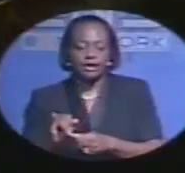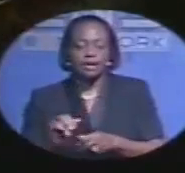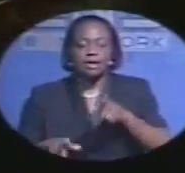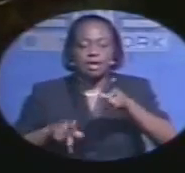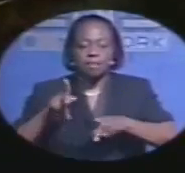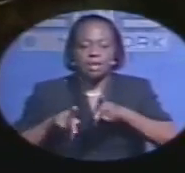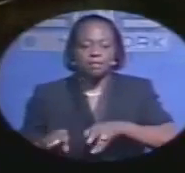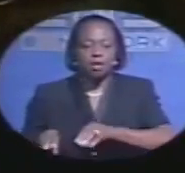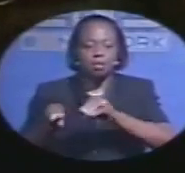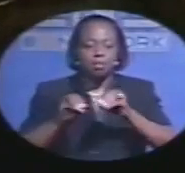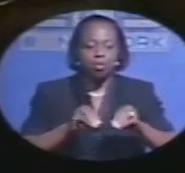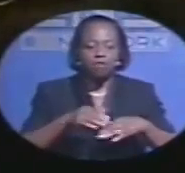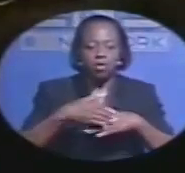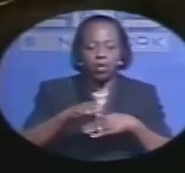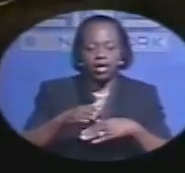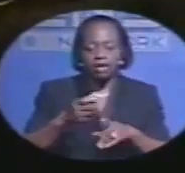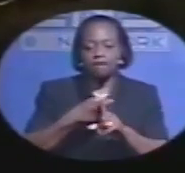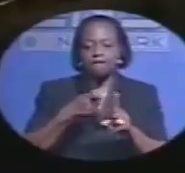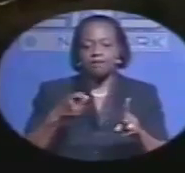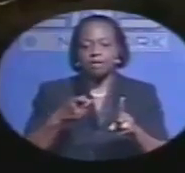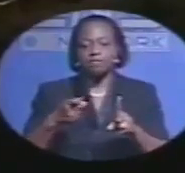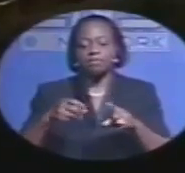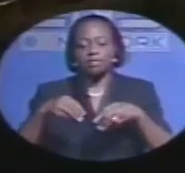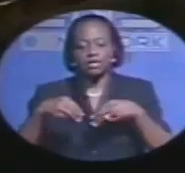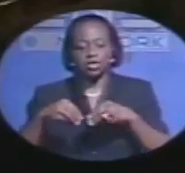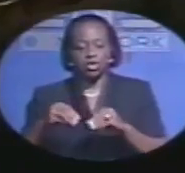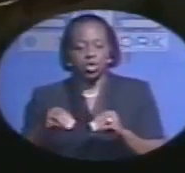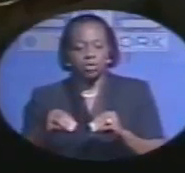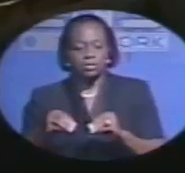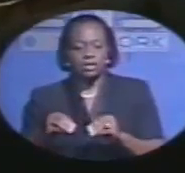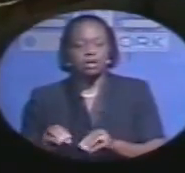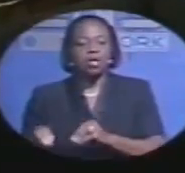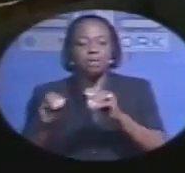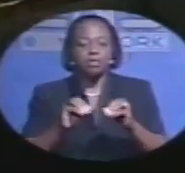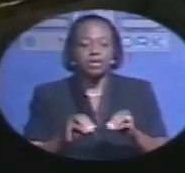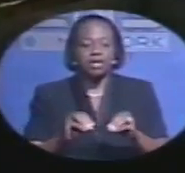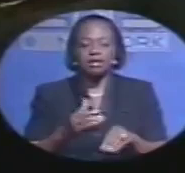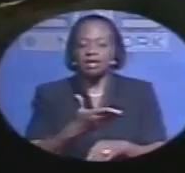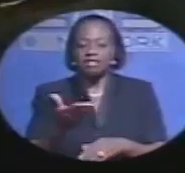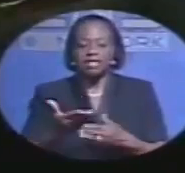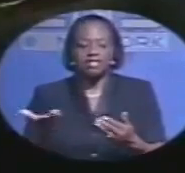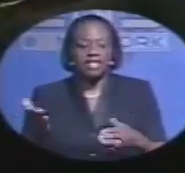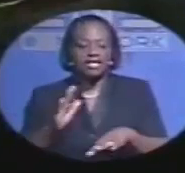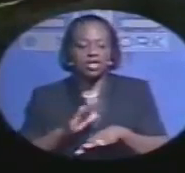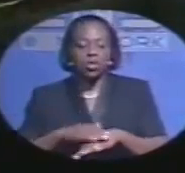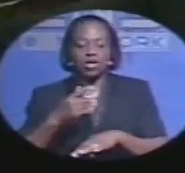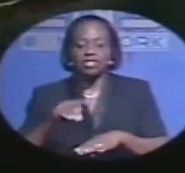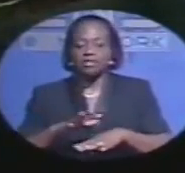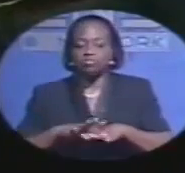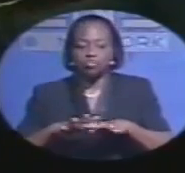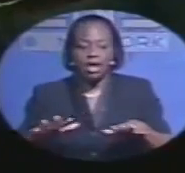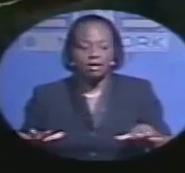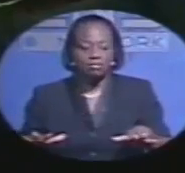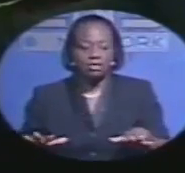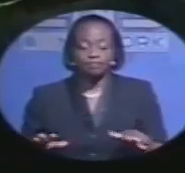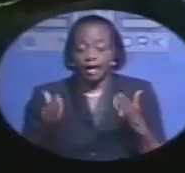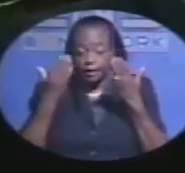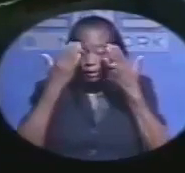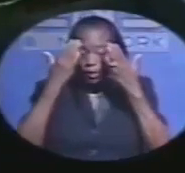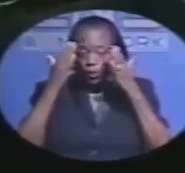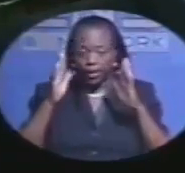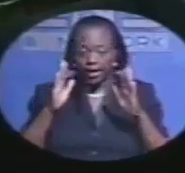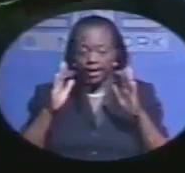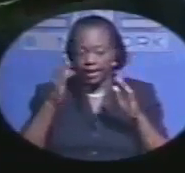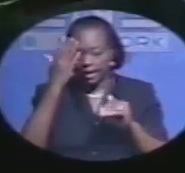moved away from the stalls and putting their things basically on the ground. And I'm not sure the reason for that, but the